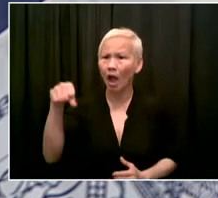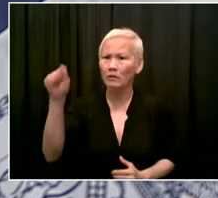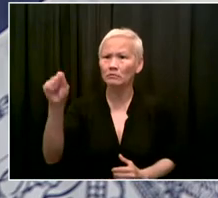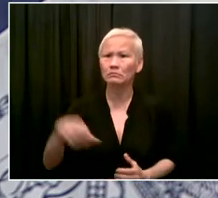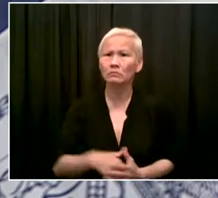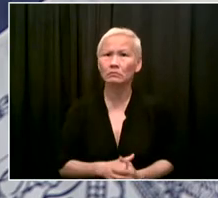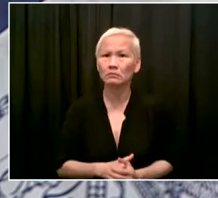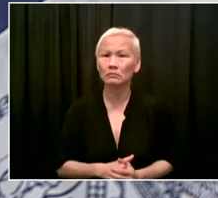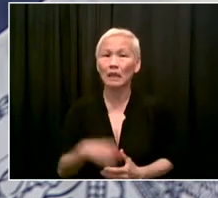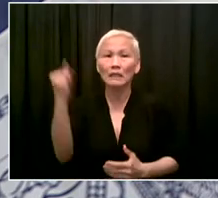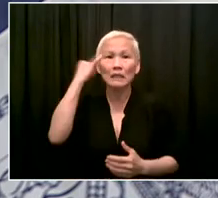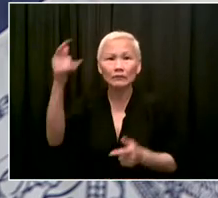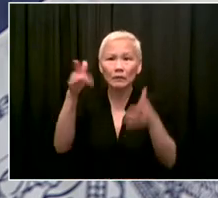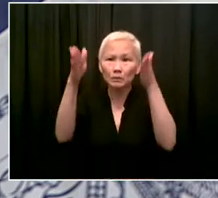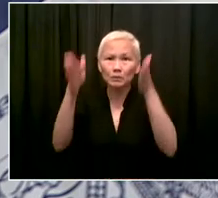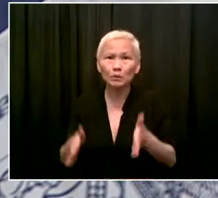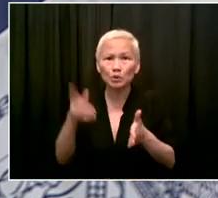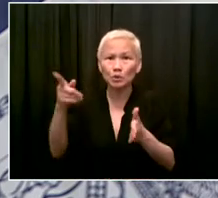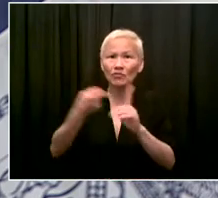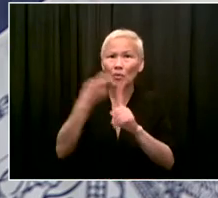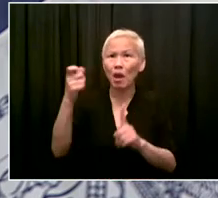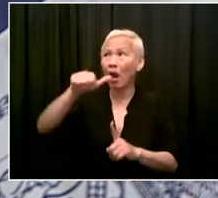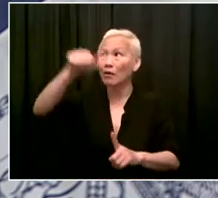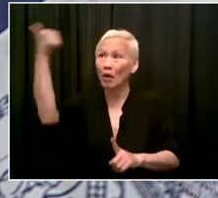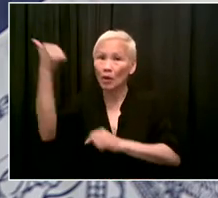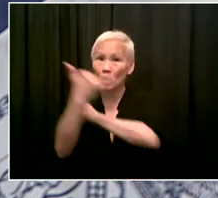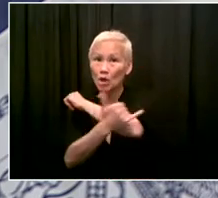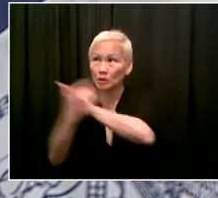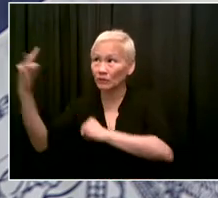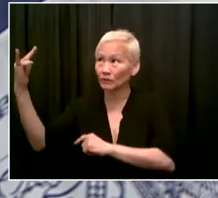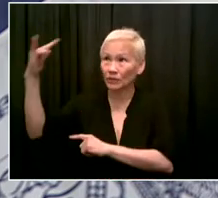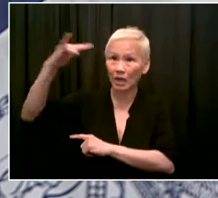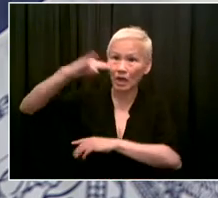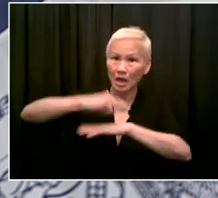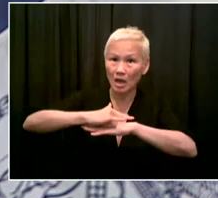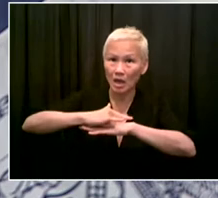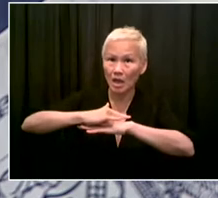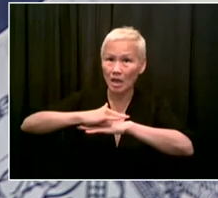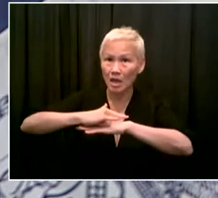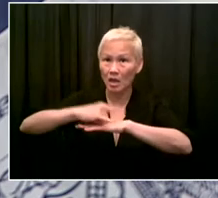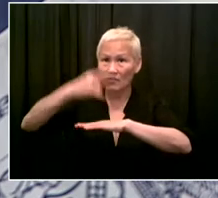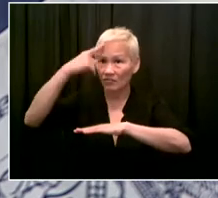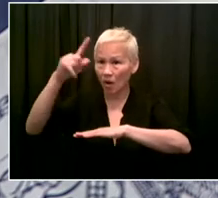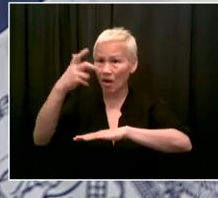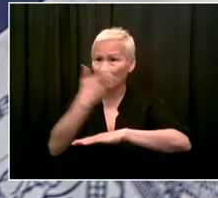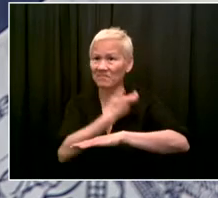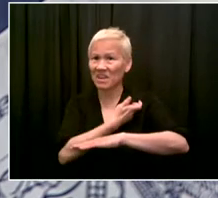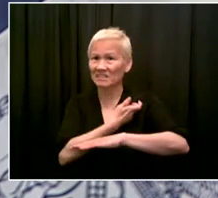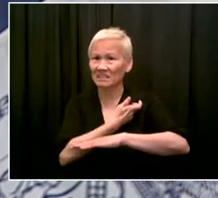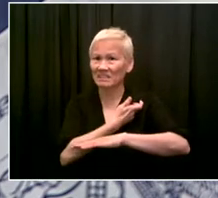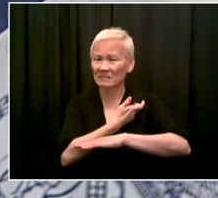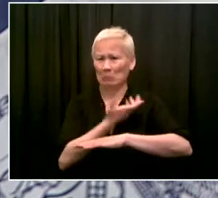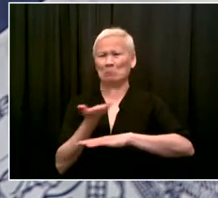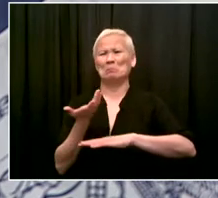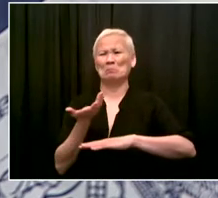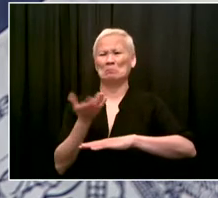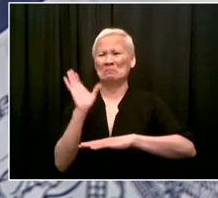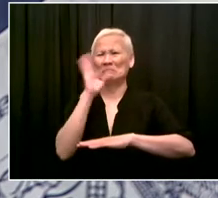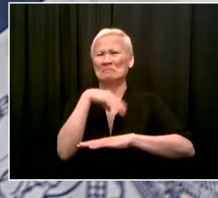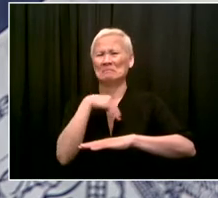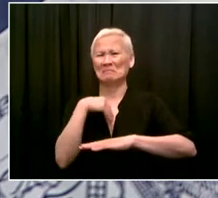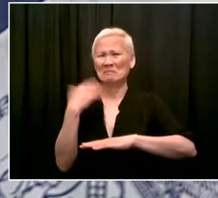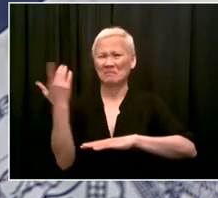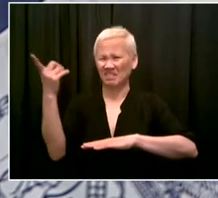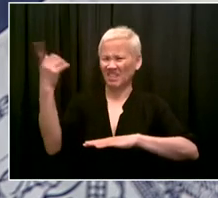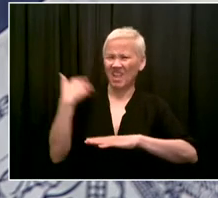maybe that's a debatable point. I would start with, if people come here and need vaccine, we should give them vaccine. I think that's just